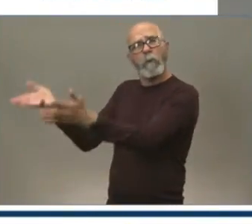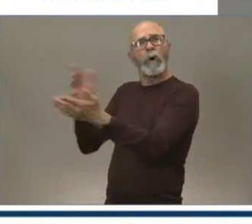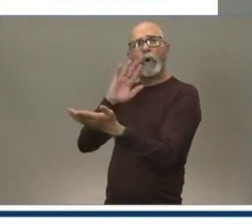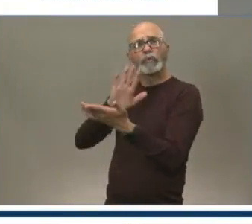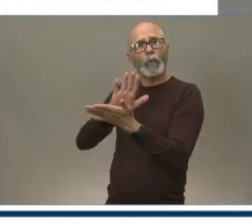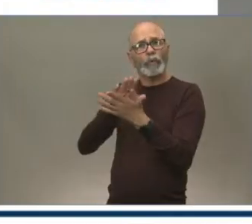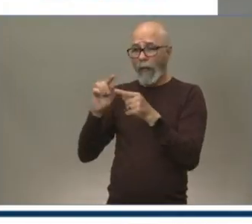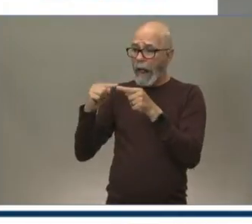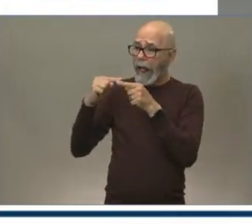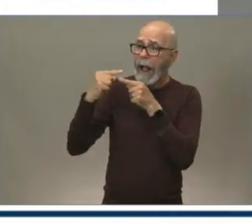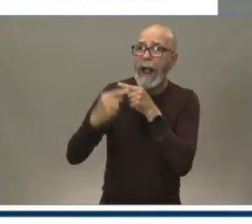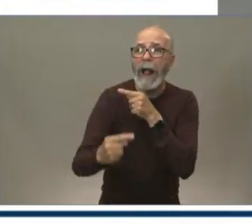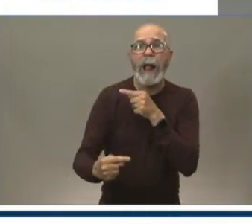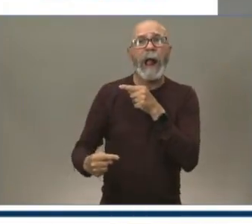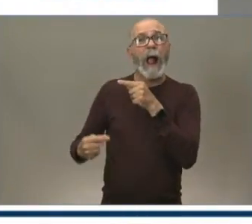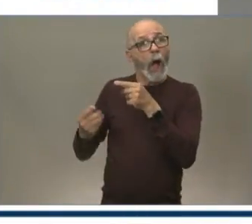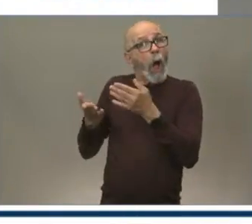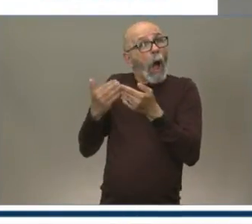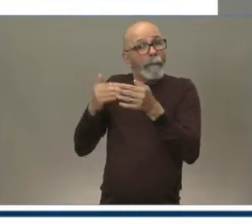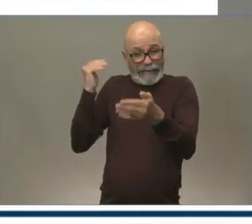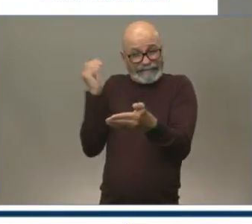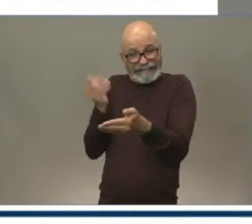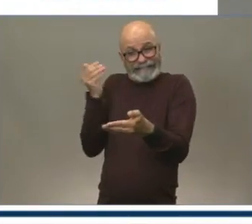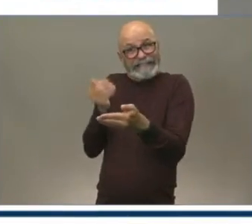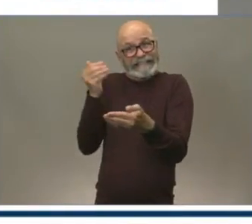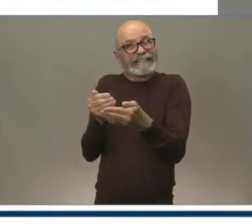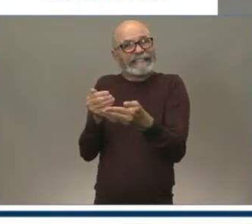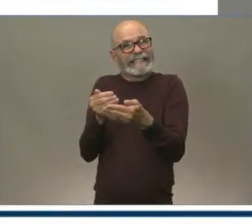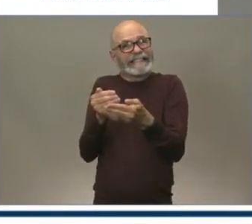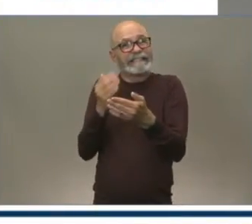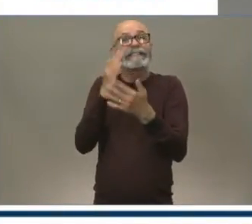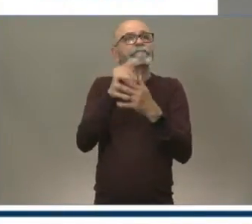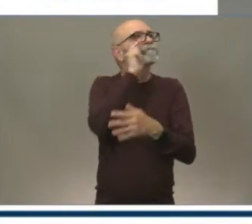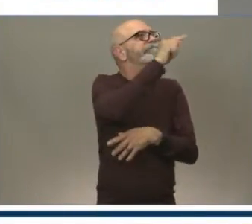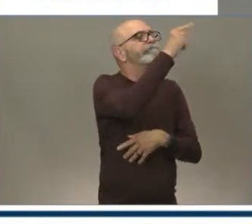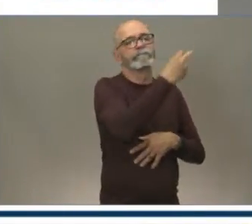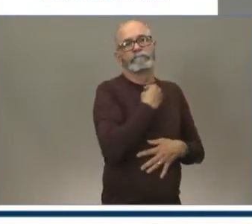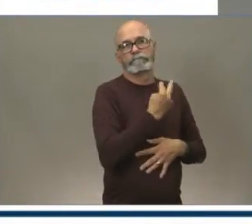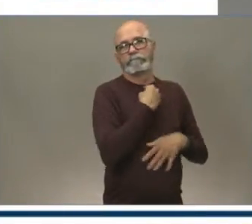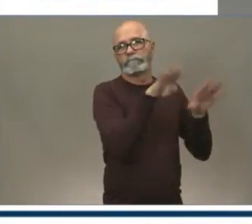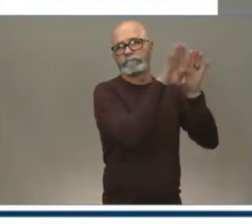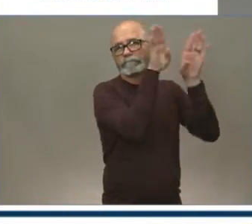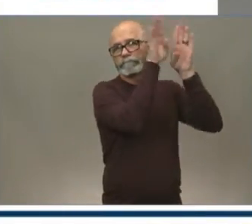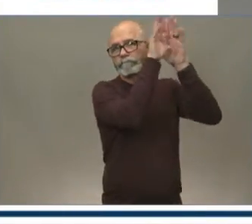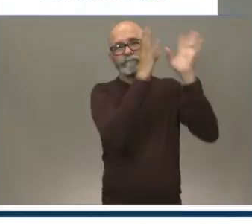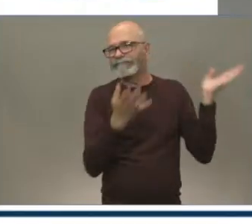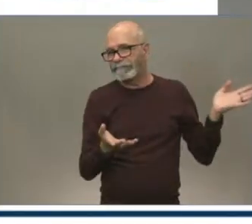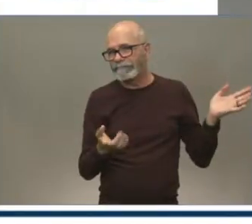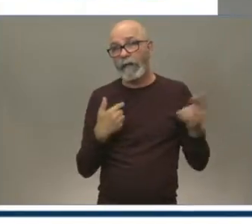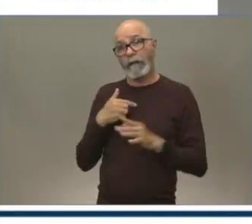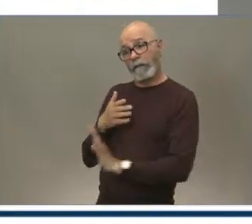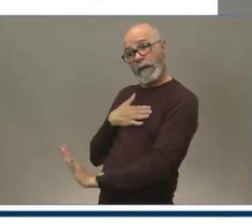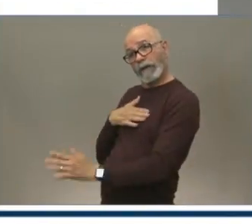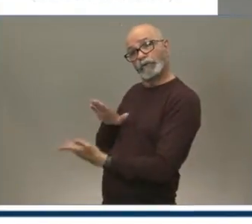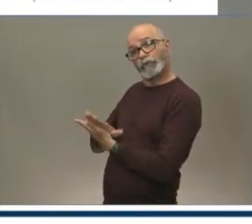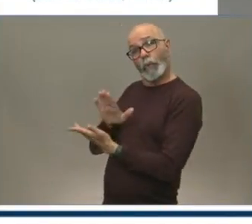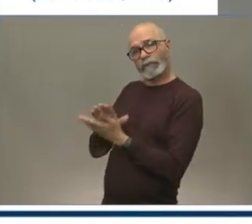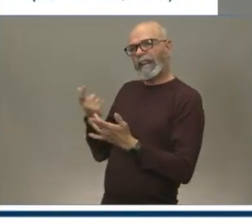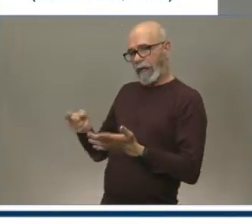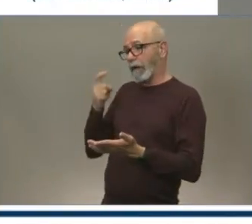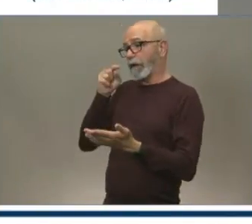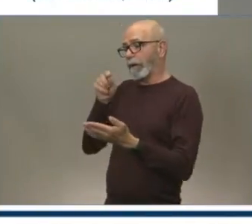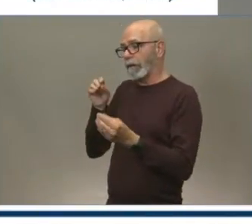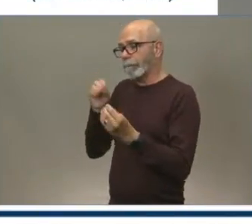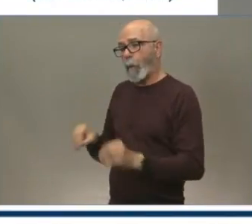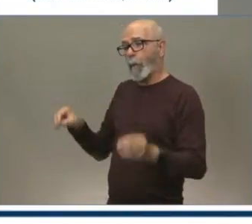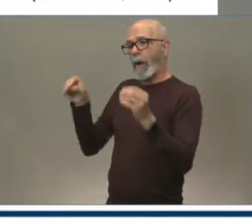There are certainly not many jurisdictions in Canada that can say that. But our schools are being impacted by increased COVID-19